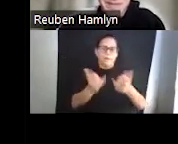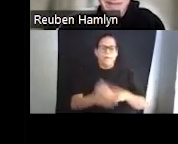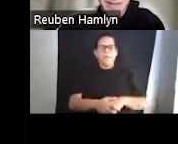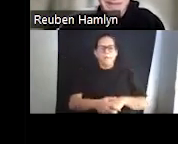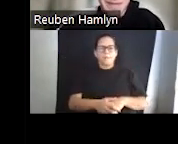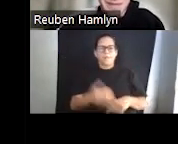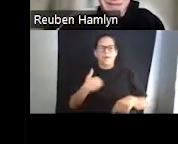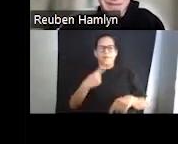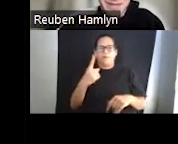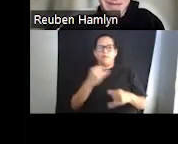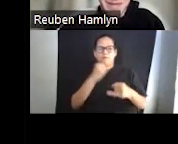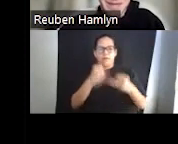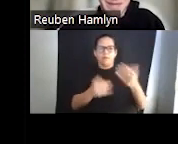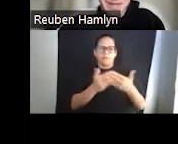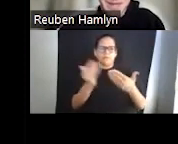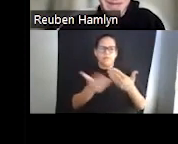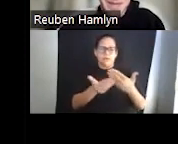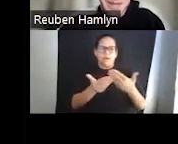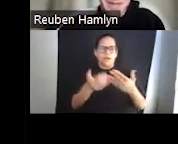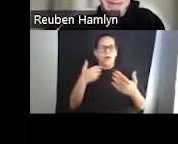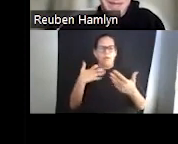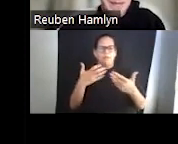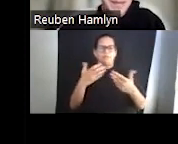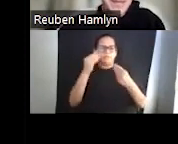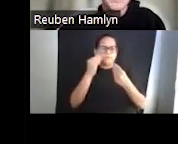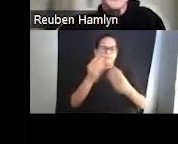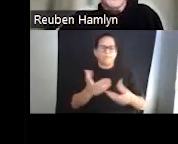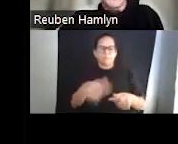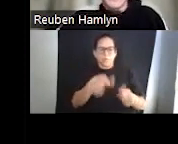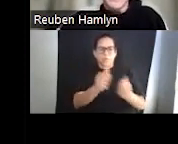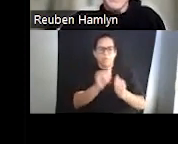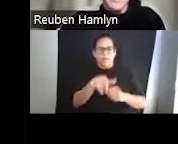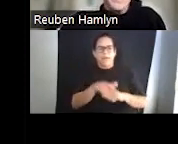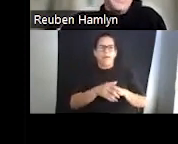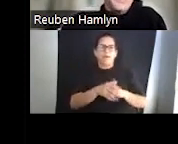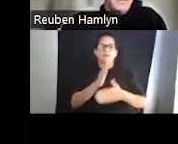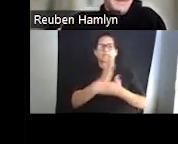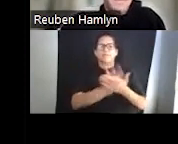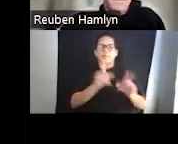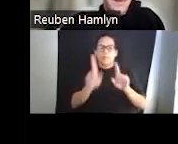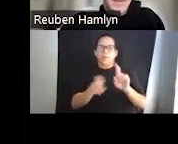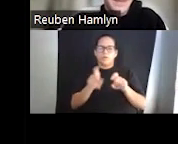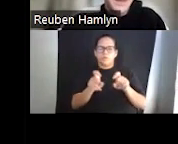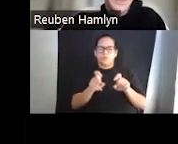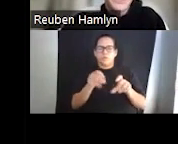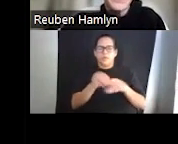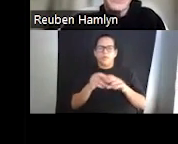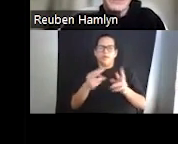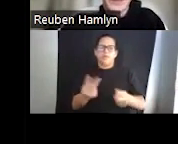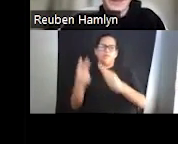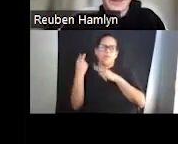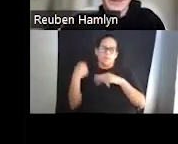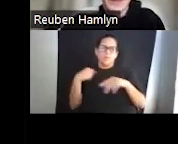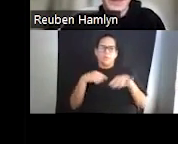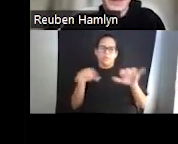I have one final slide, which I wanted to leave you with, which are some of the questions that in the reflection we were doing